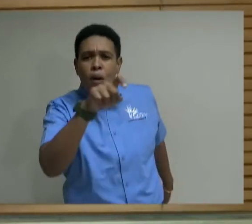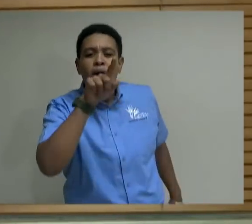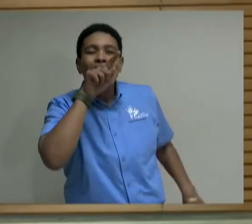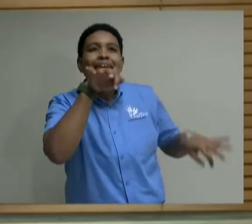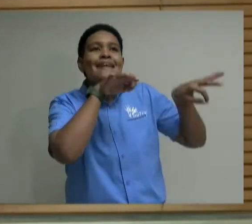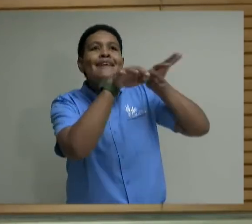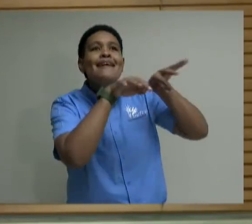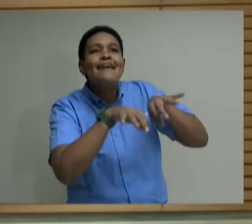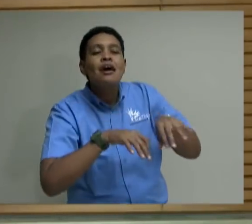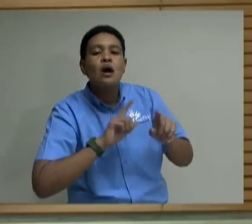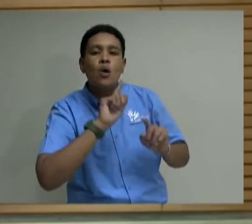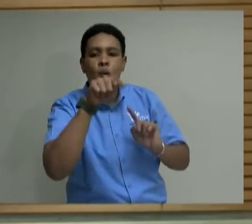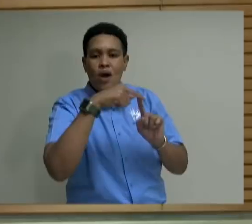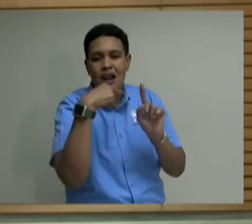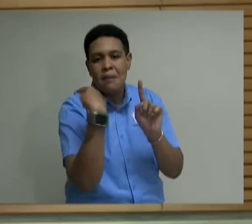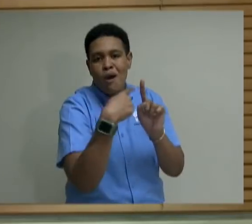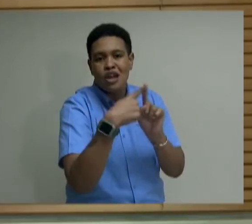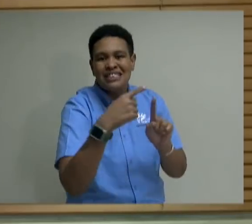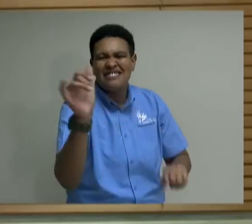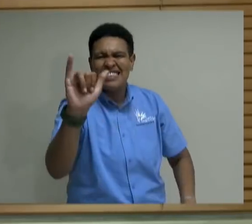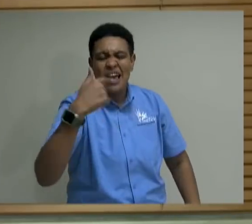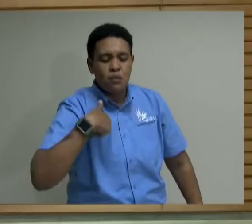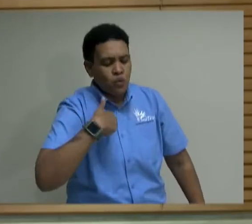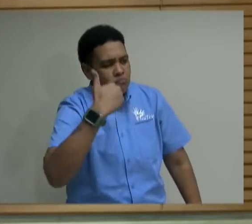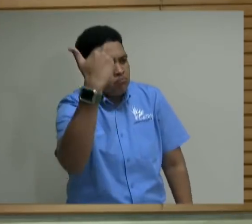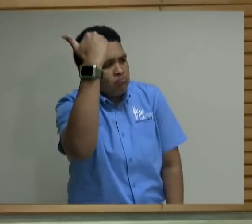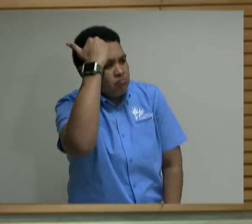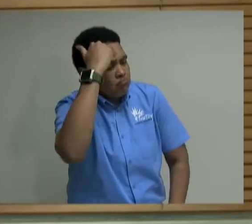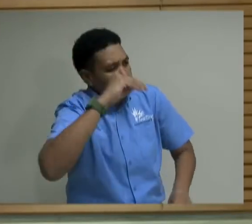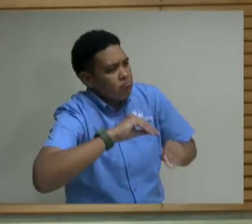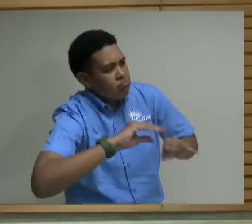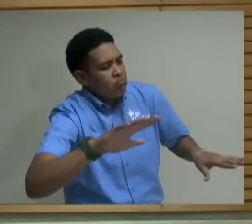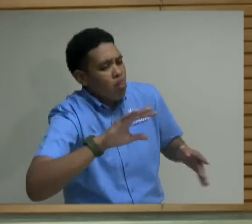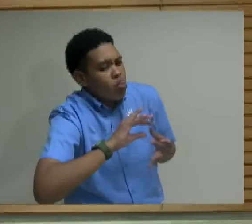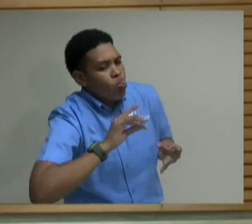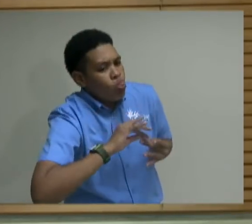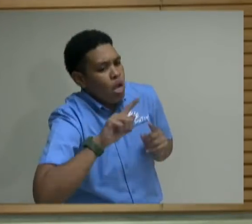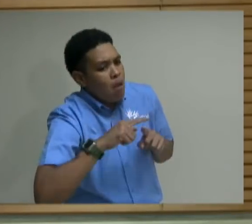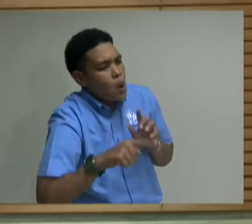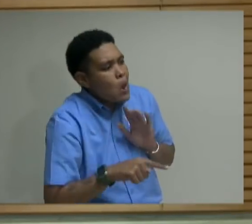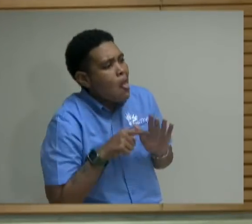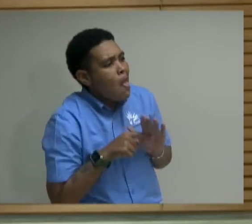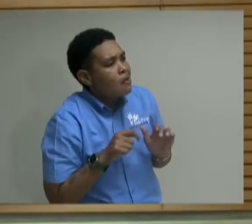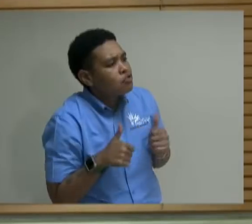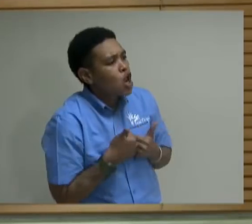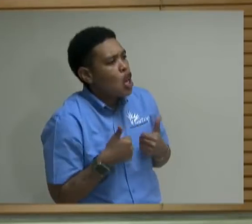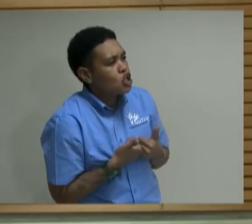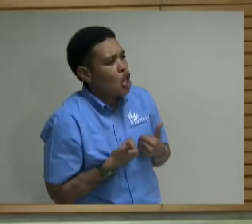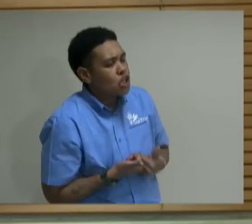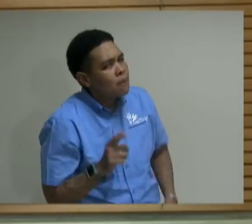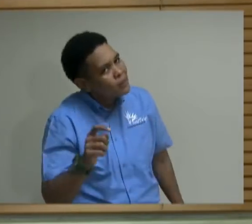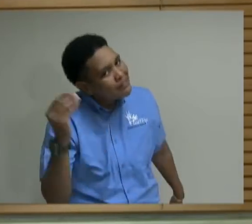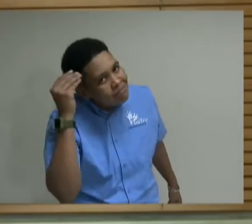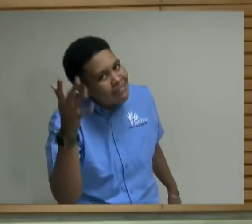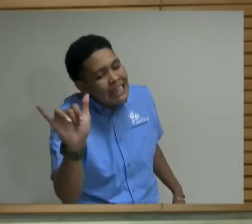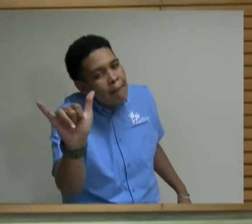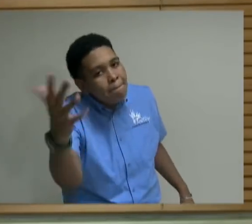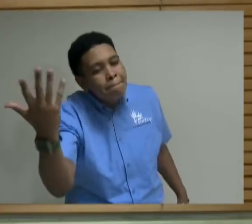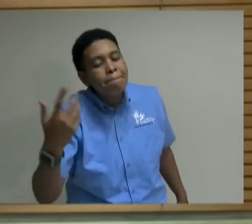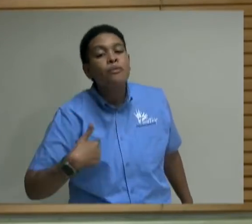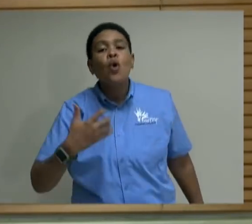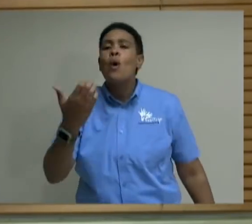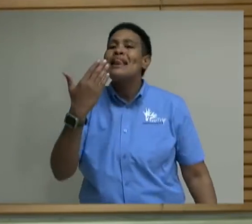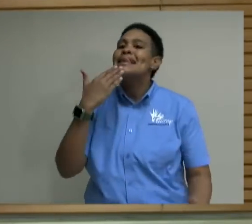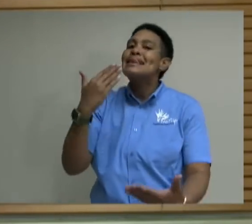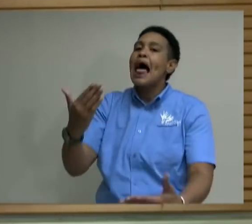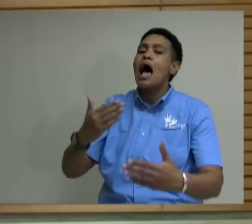highlight when there are positives, just as we are transparent about the negatives or the challenges. So I want to begin by thanking